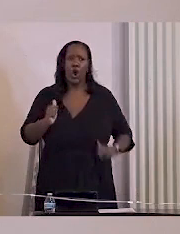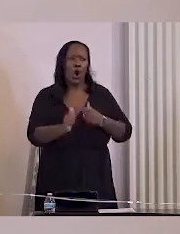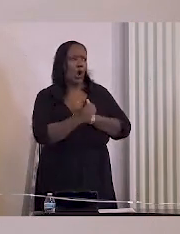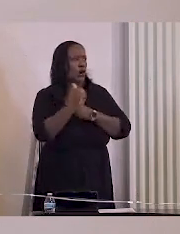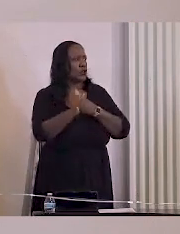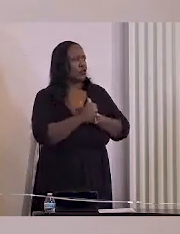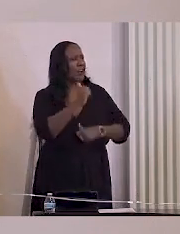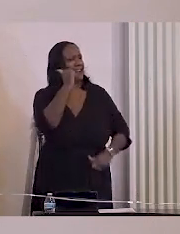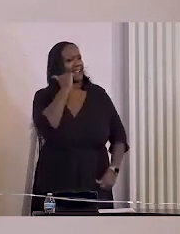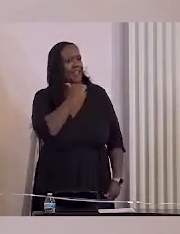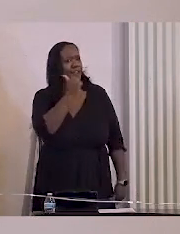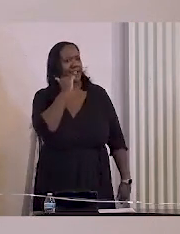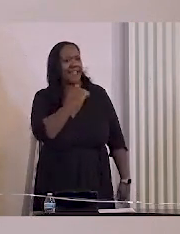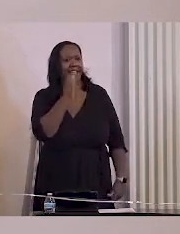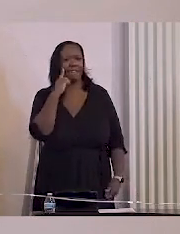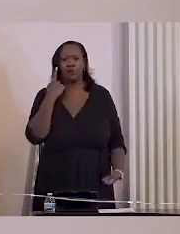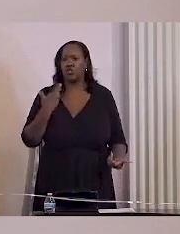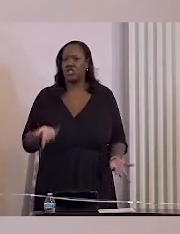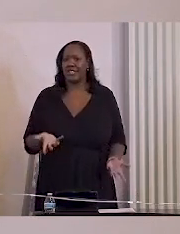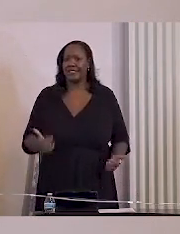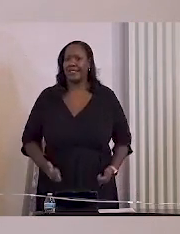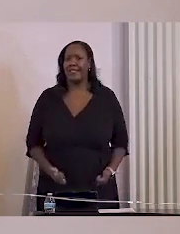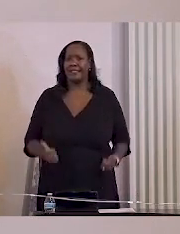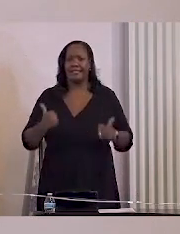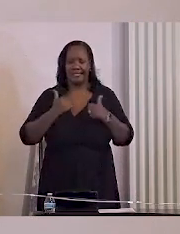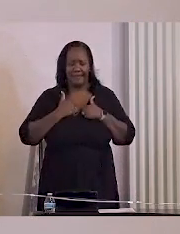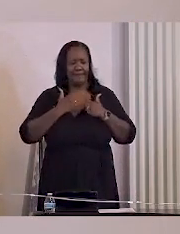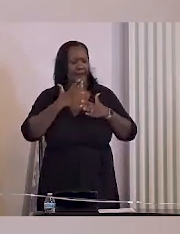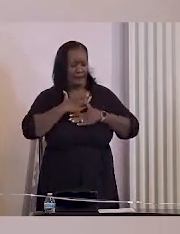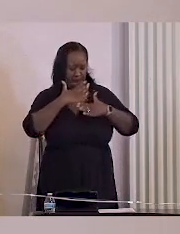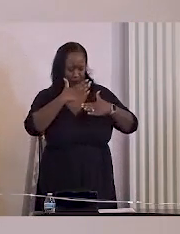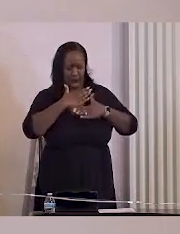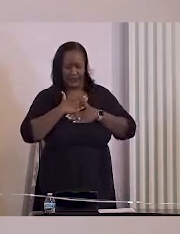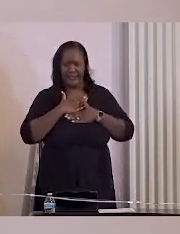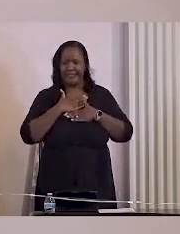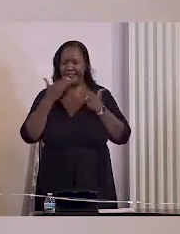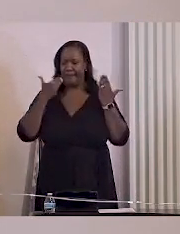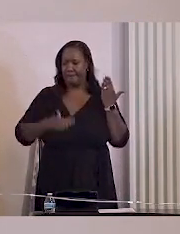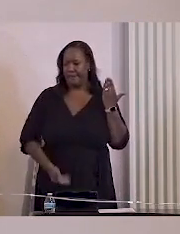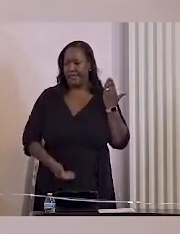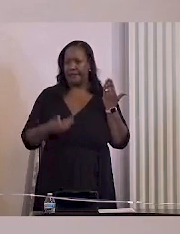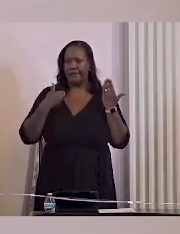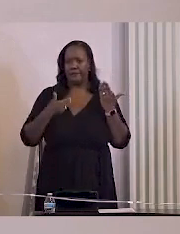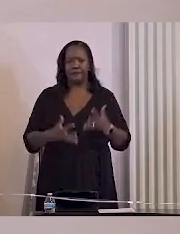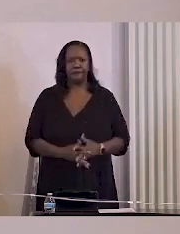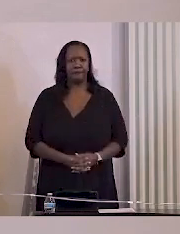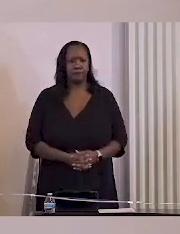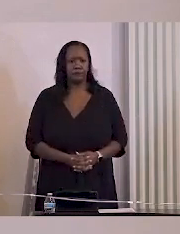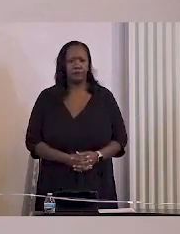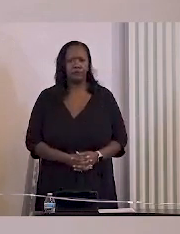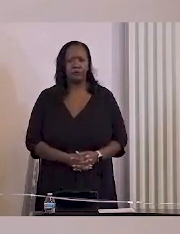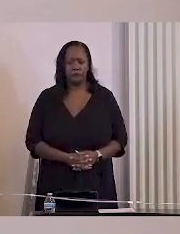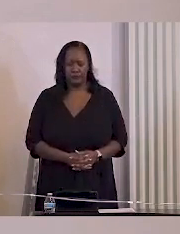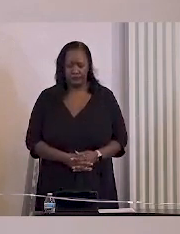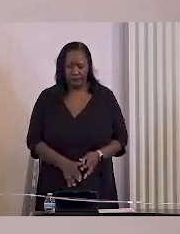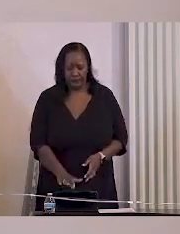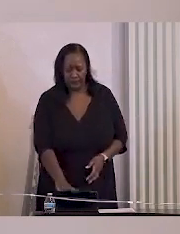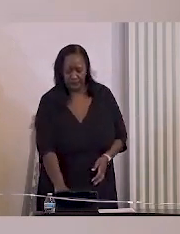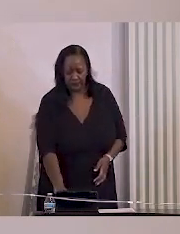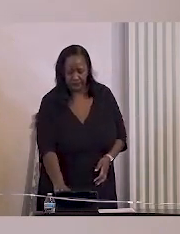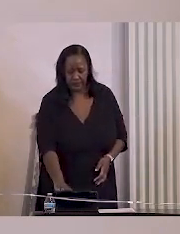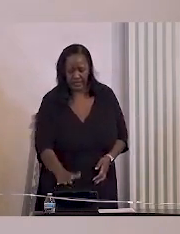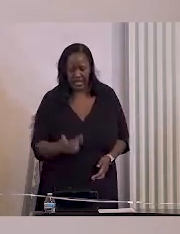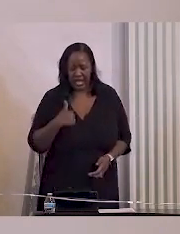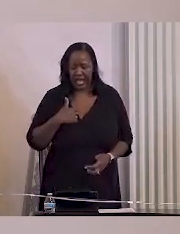threatened every day for just living, breathing, being. I found myself holding the